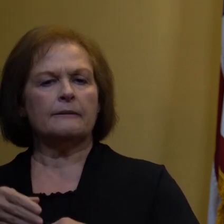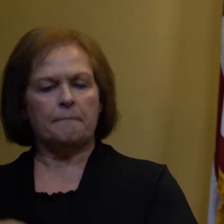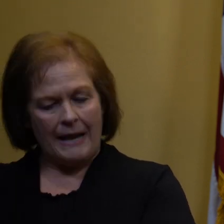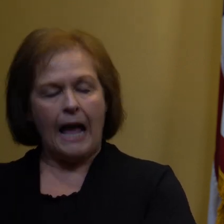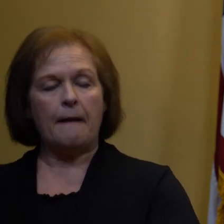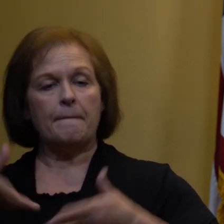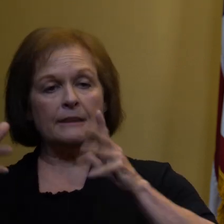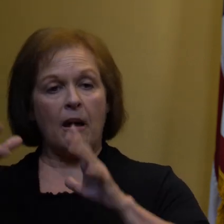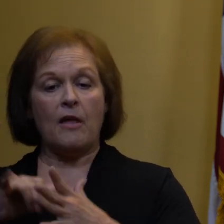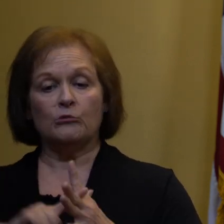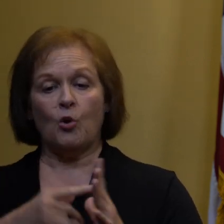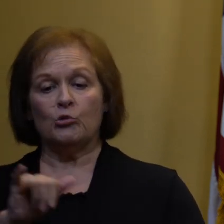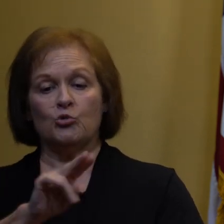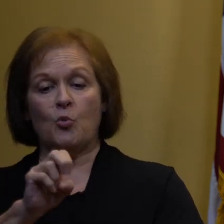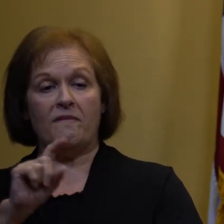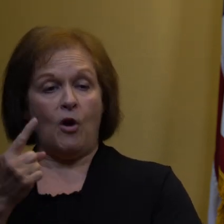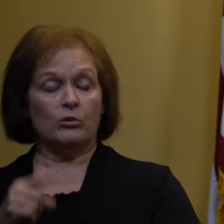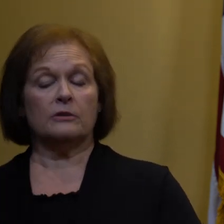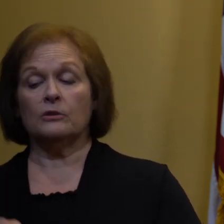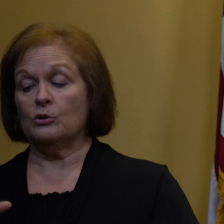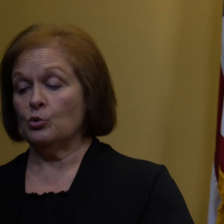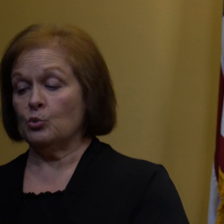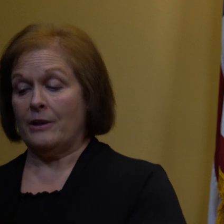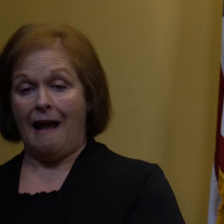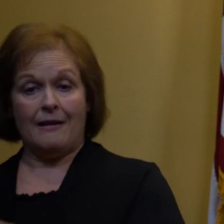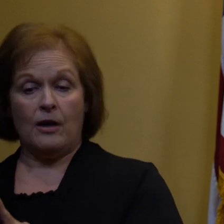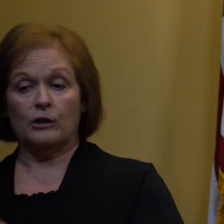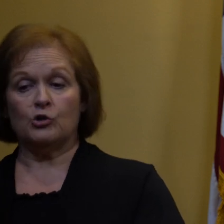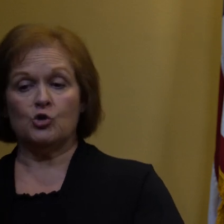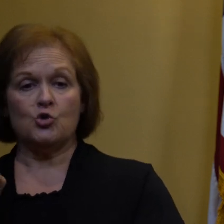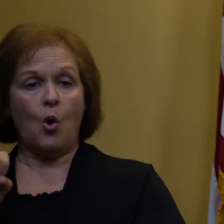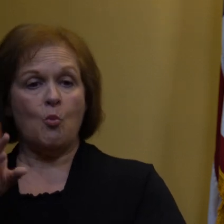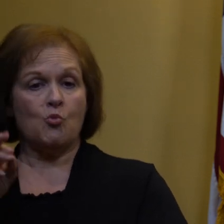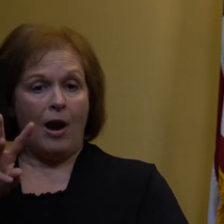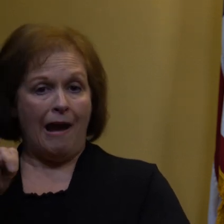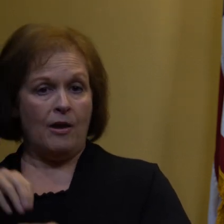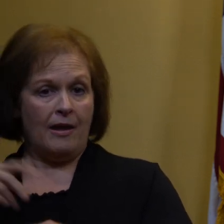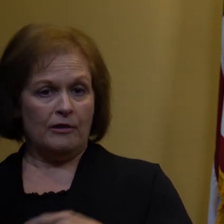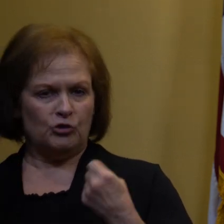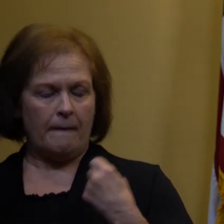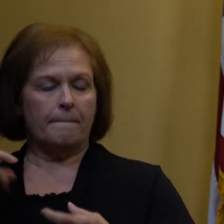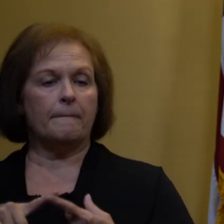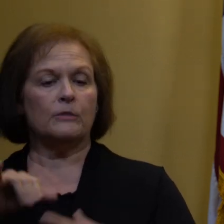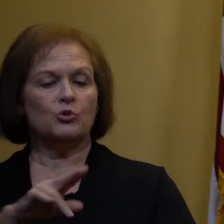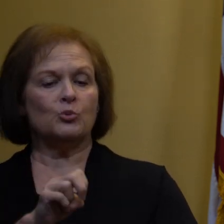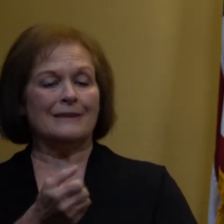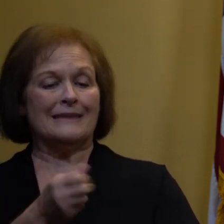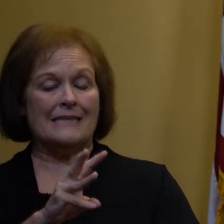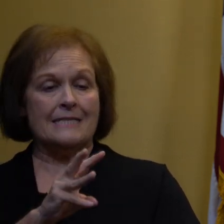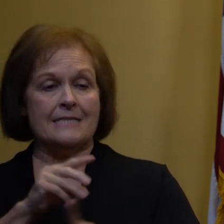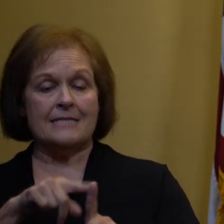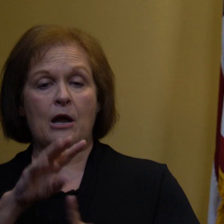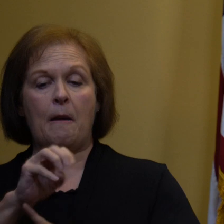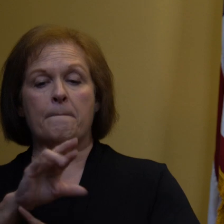started June the 1st. So June 9th will be at Joe Brown, the gym. June 16th will be